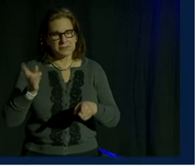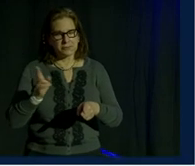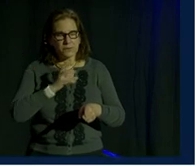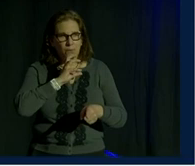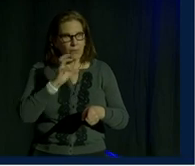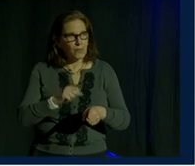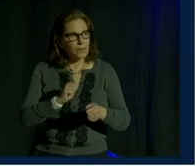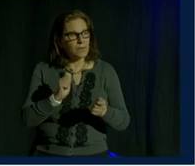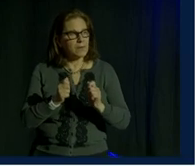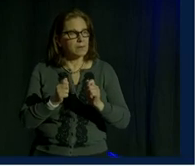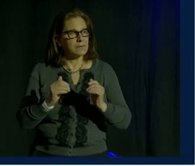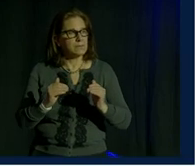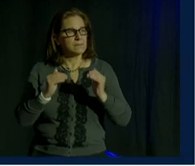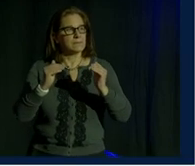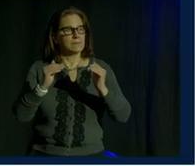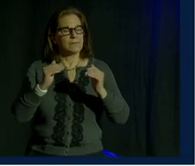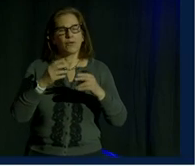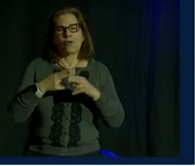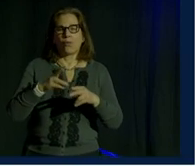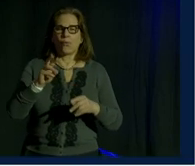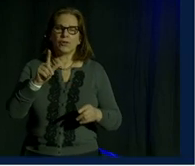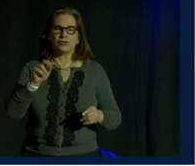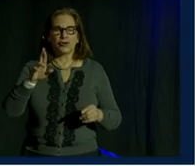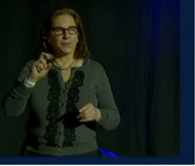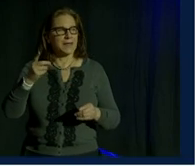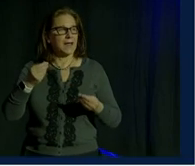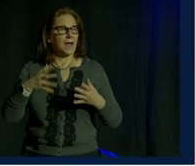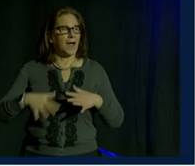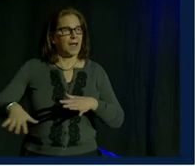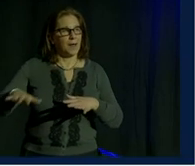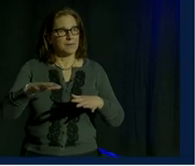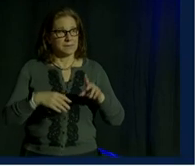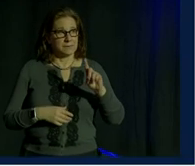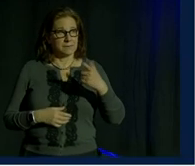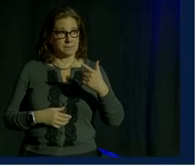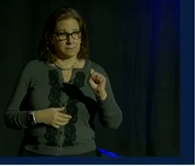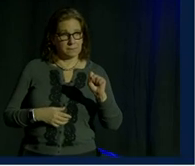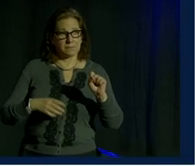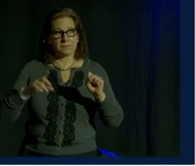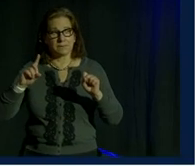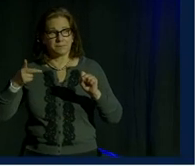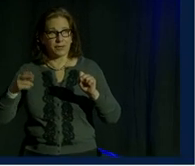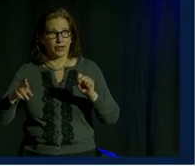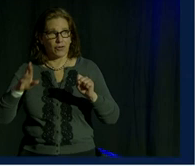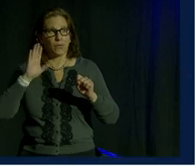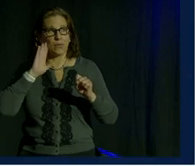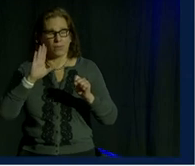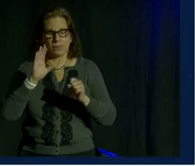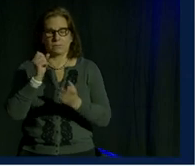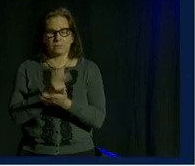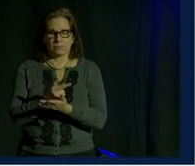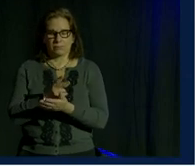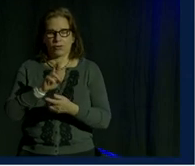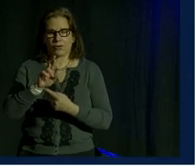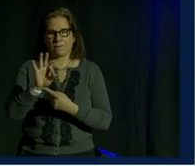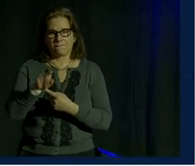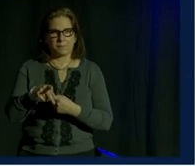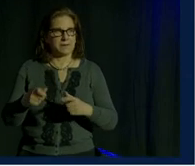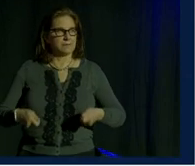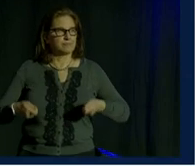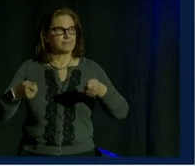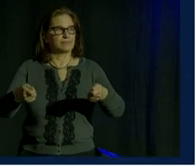located on the Walter Reed campus. DGS, on behalf of DPR, will be issuing an RFP for a design builder in